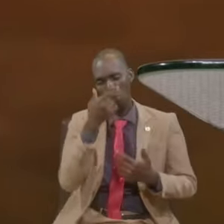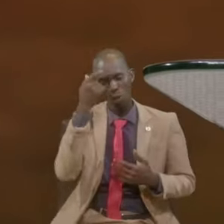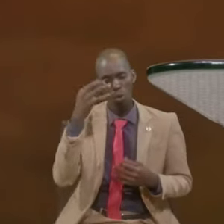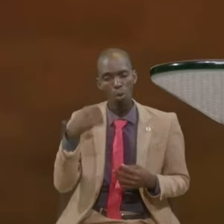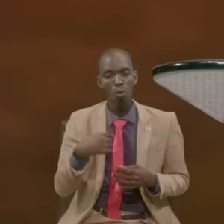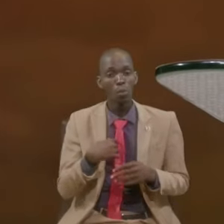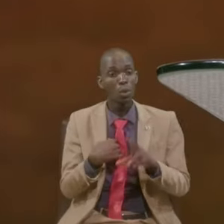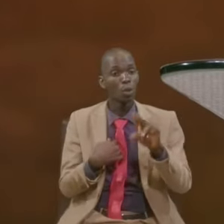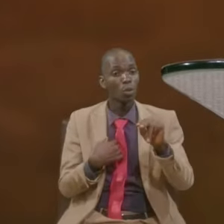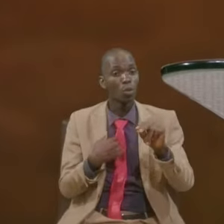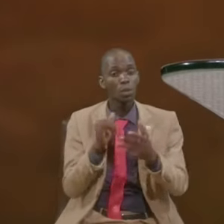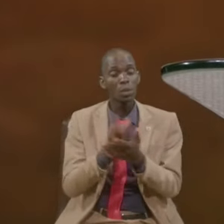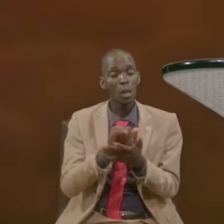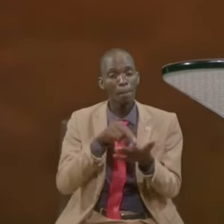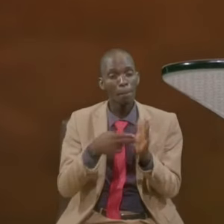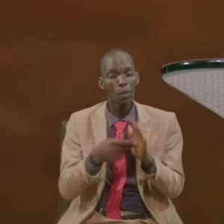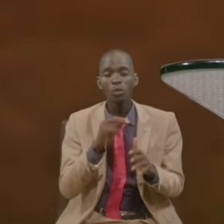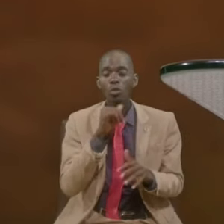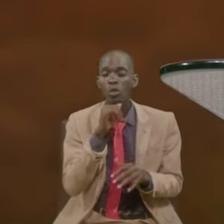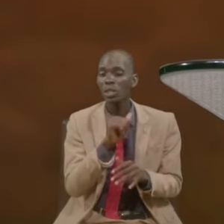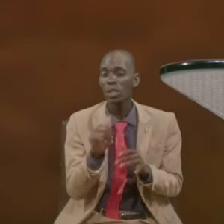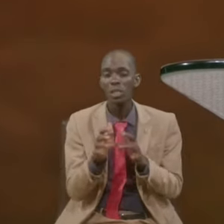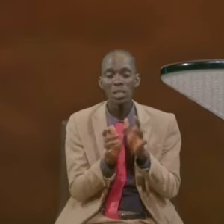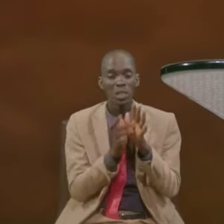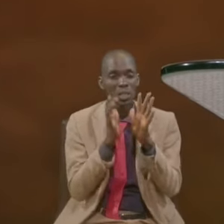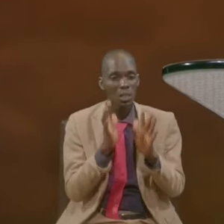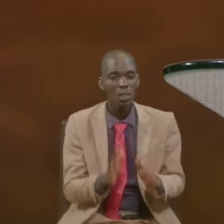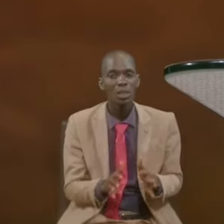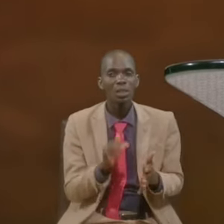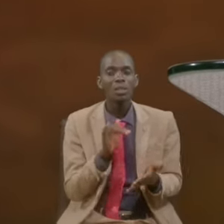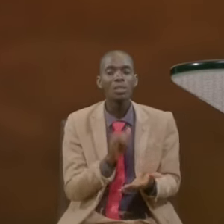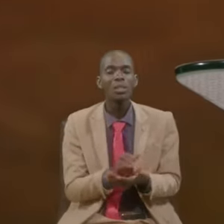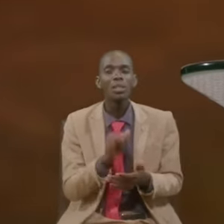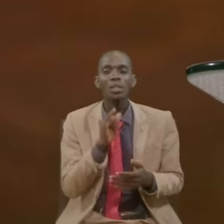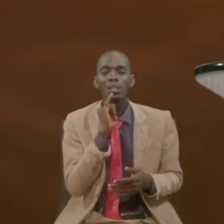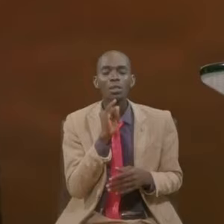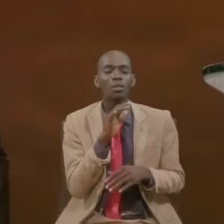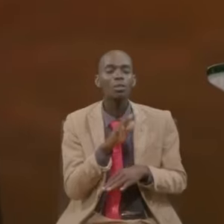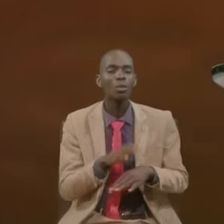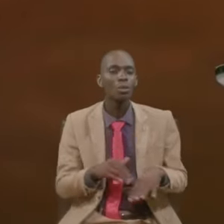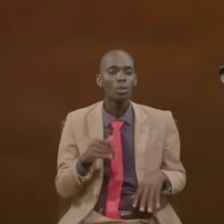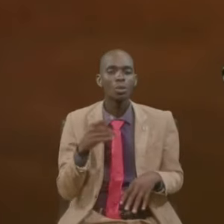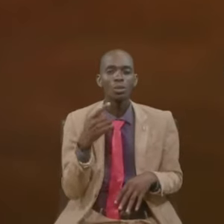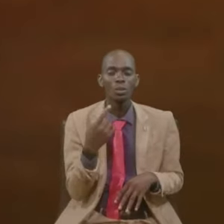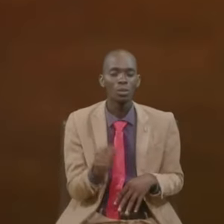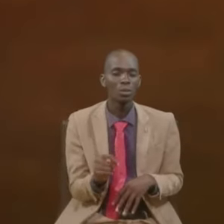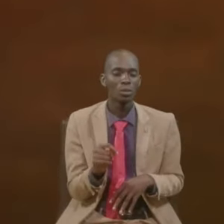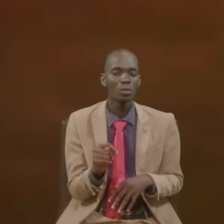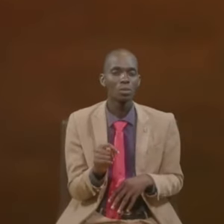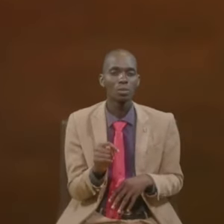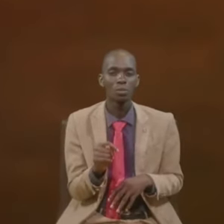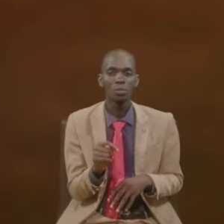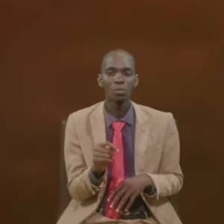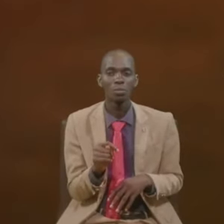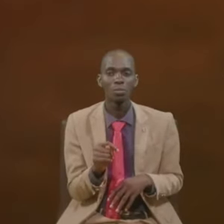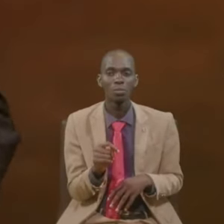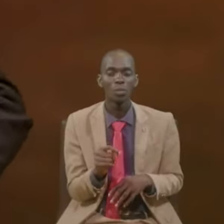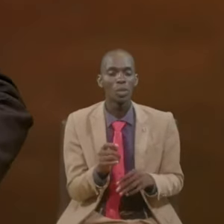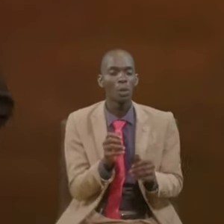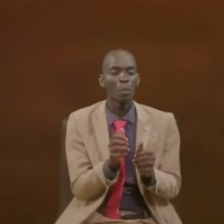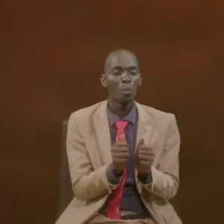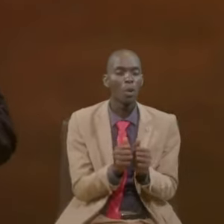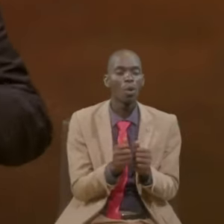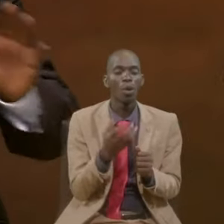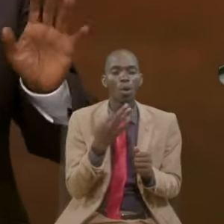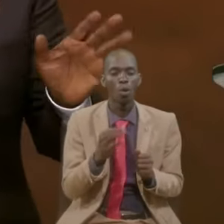not a Christian. That's what we call the milk of human nature. The milk of